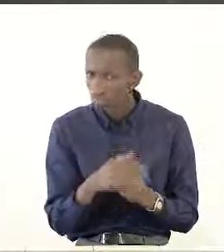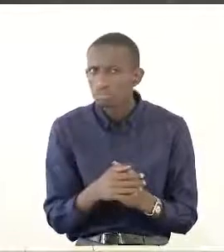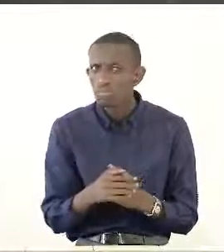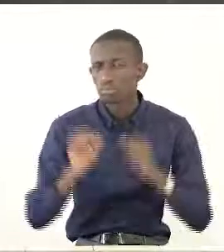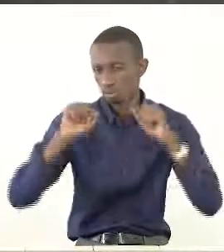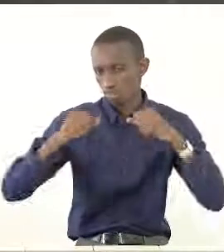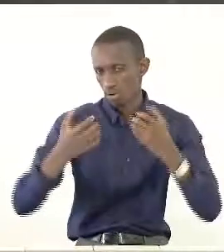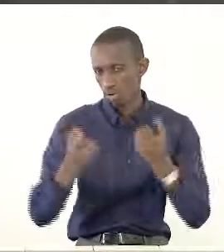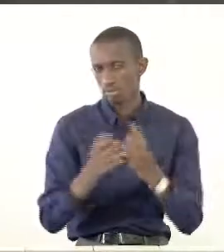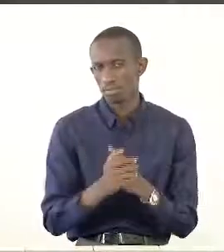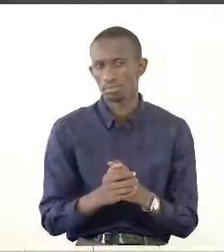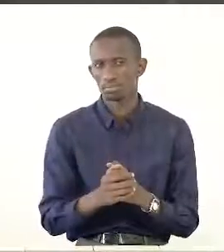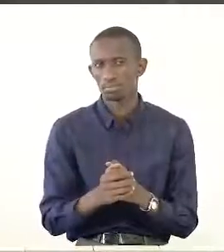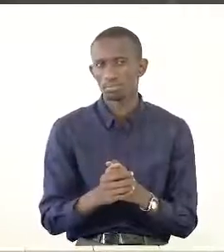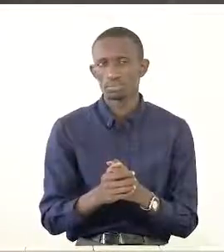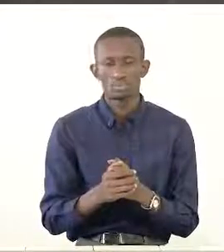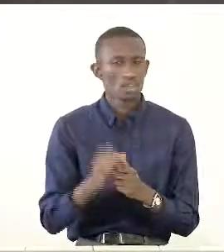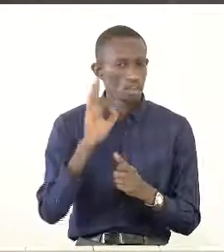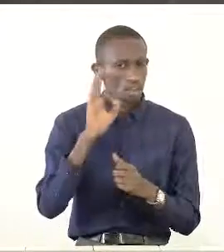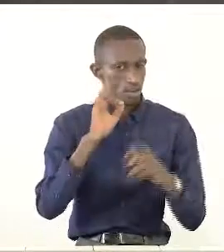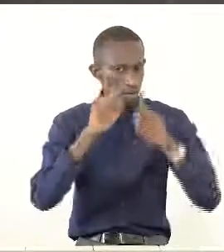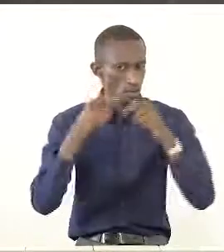f of x is like f of x